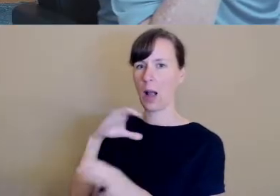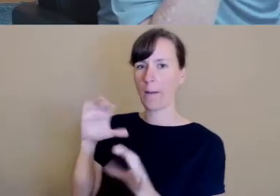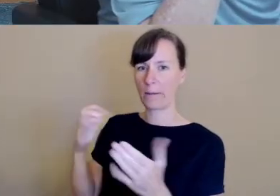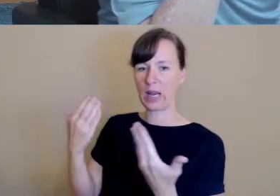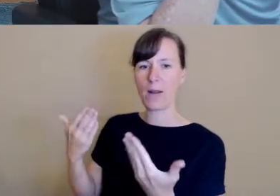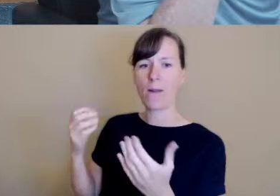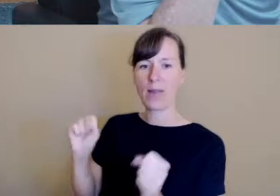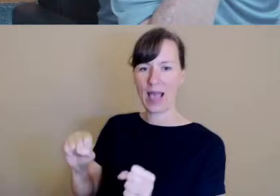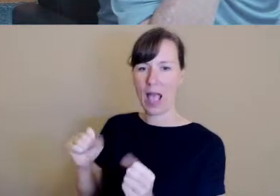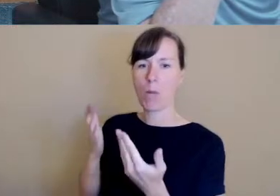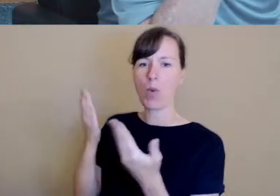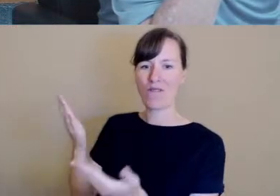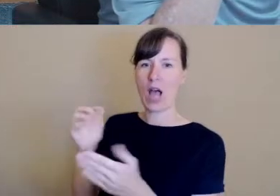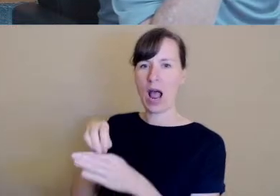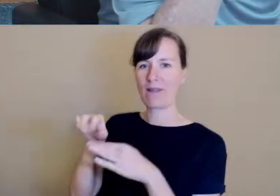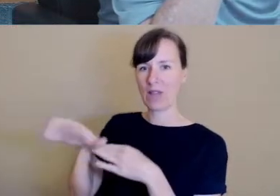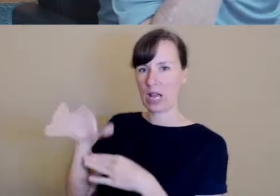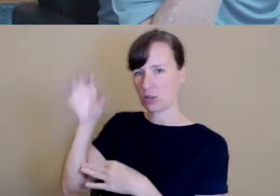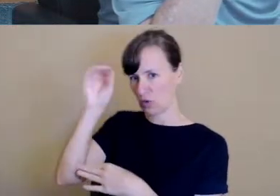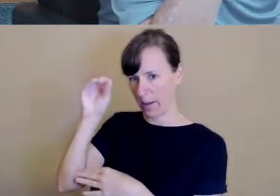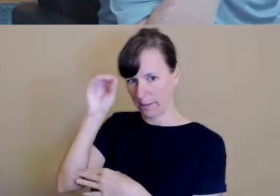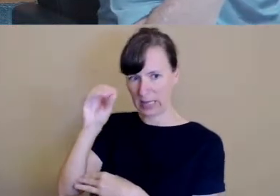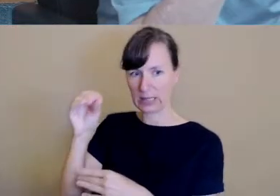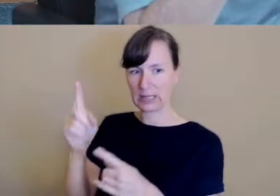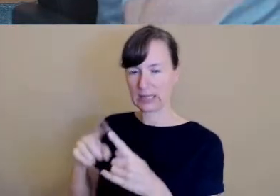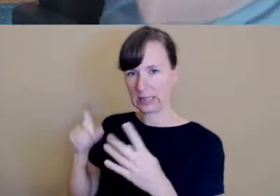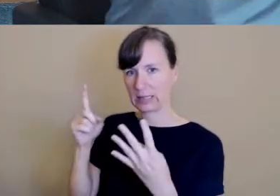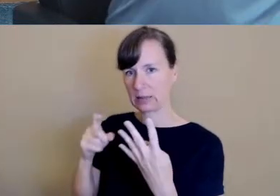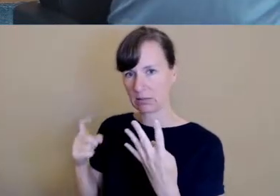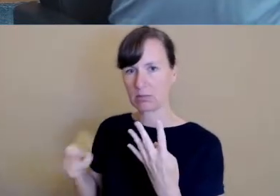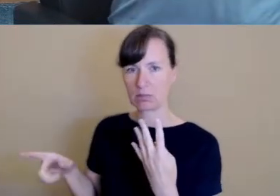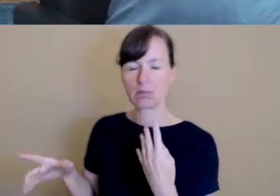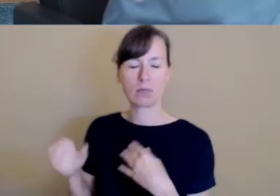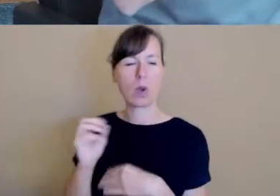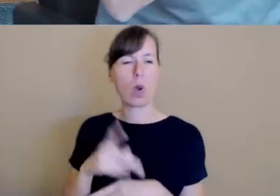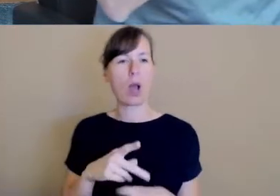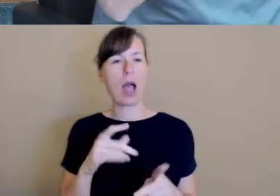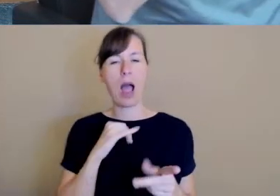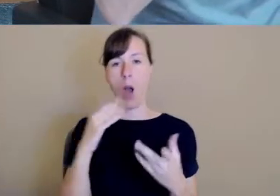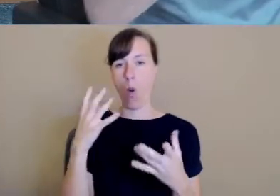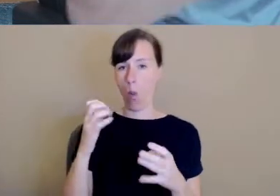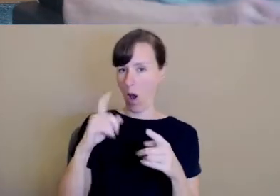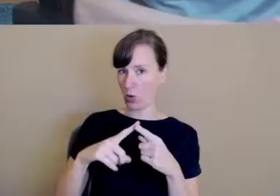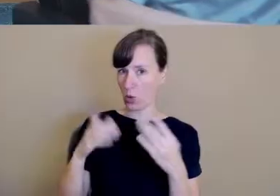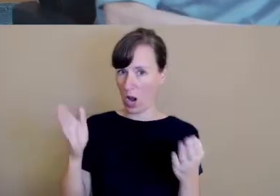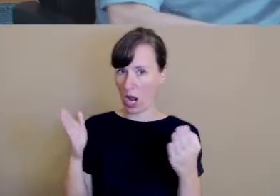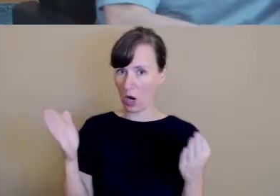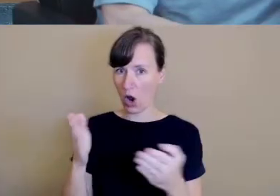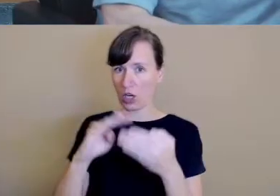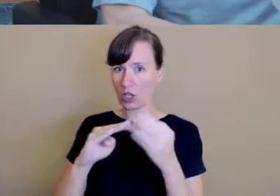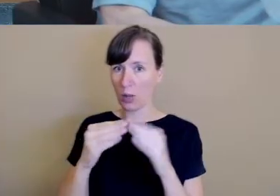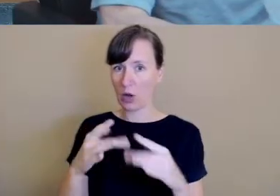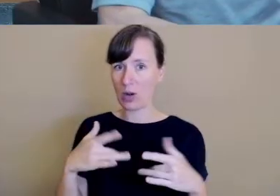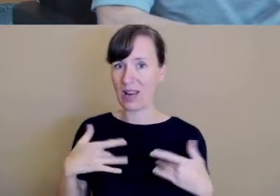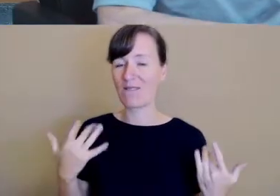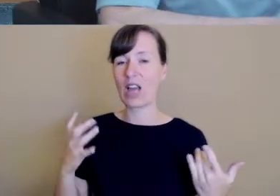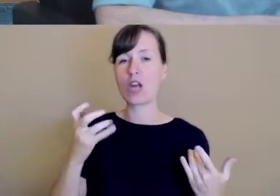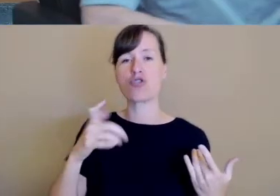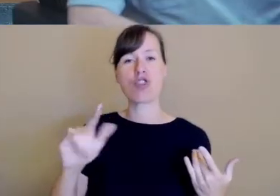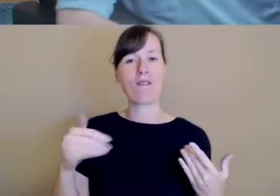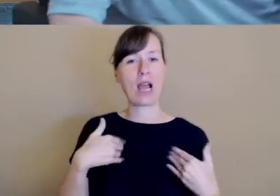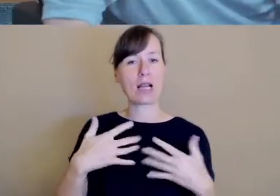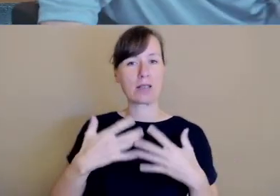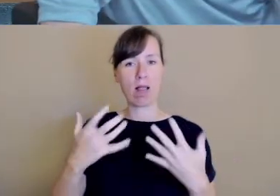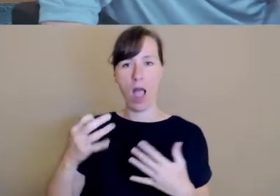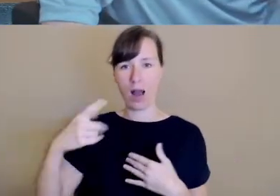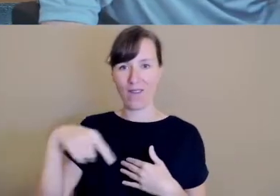cetera. So I want to encourage community events. Cheverly has a lot of them. A lot of them are enabled